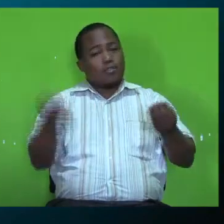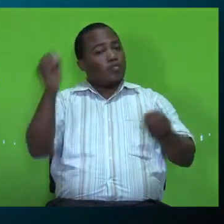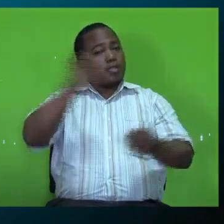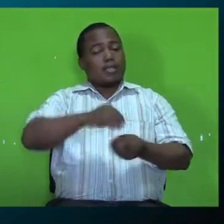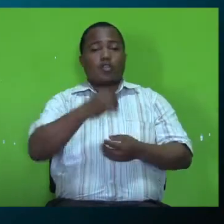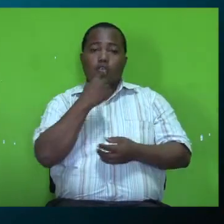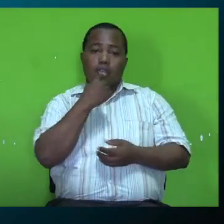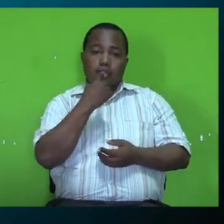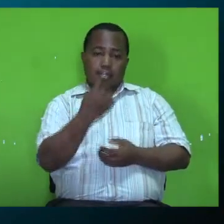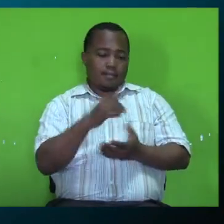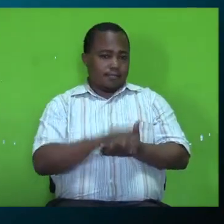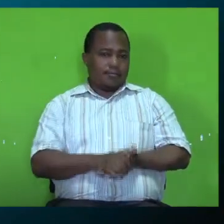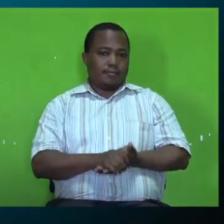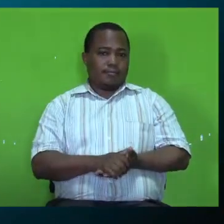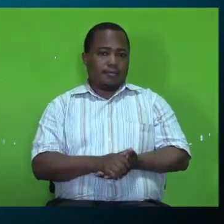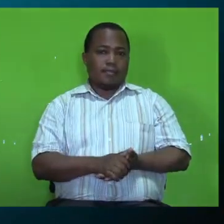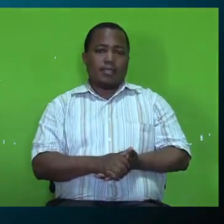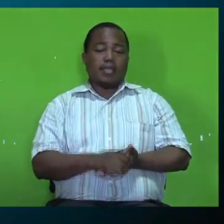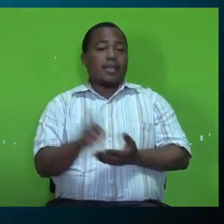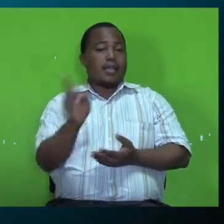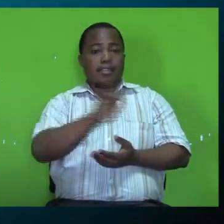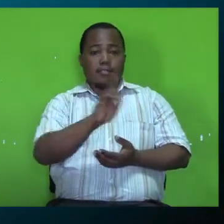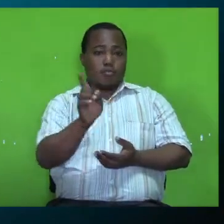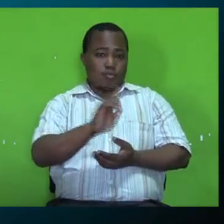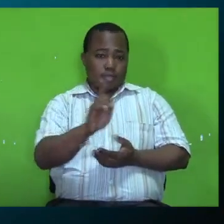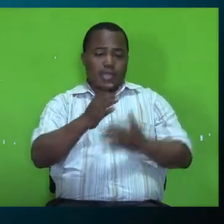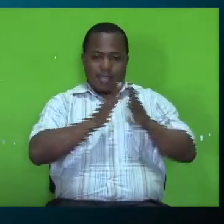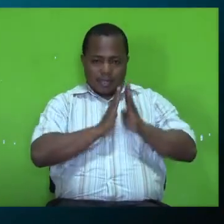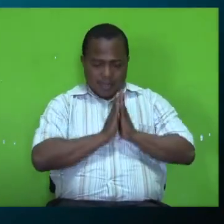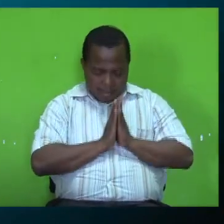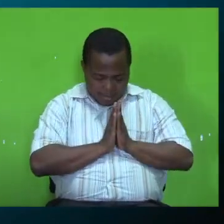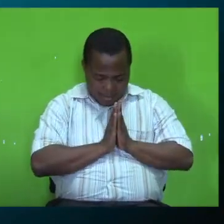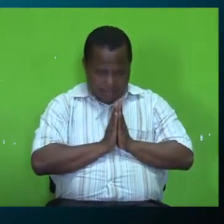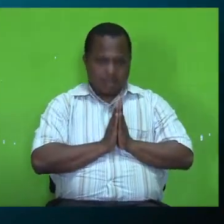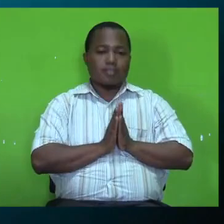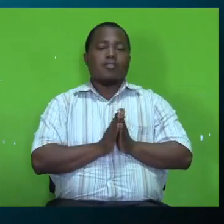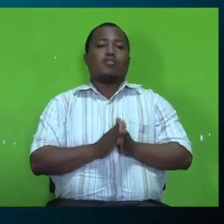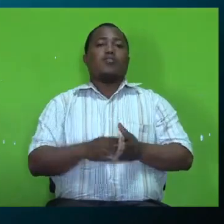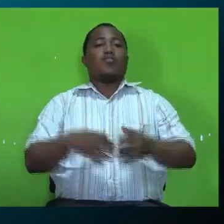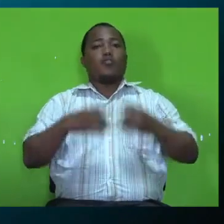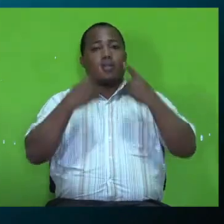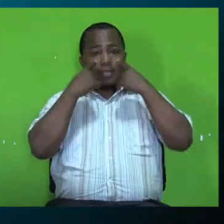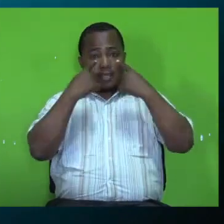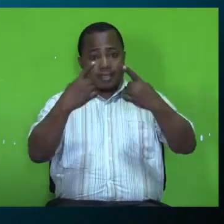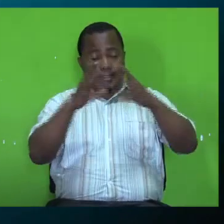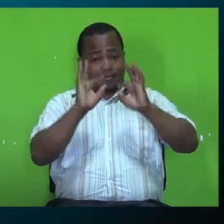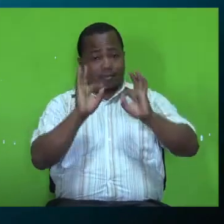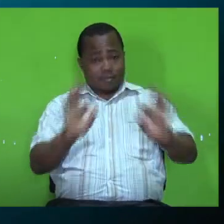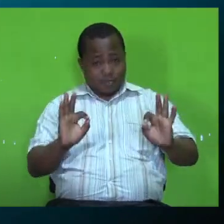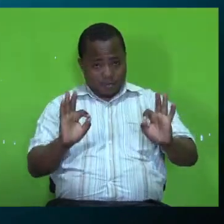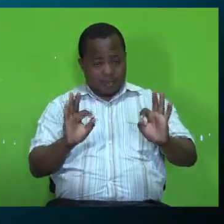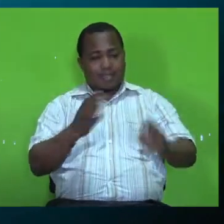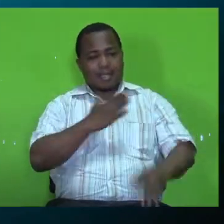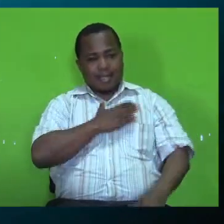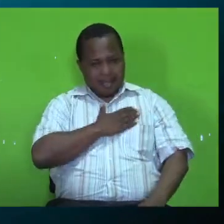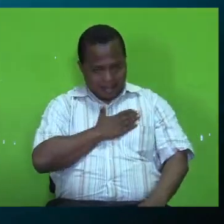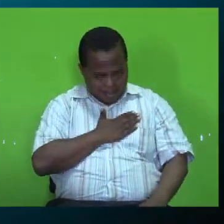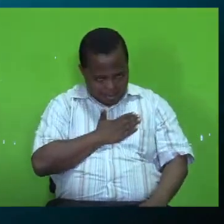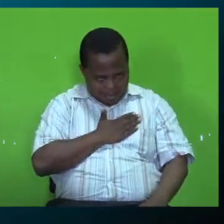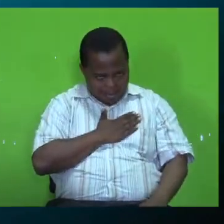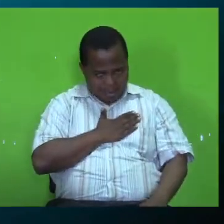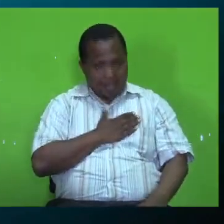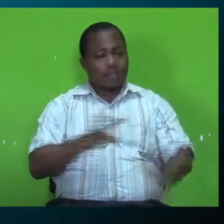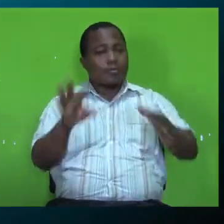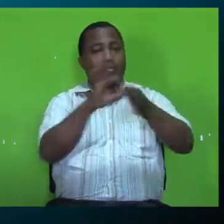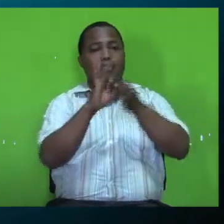to say except thank you for good attention and thank you